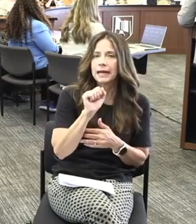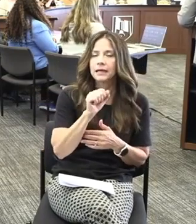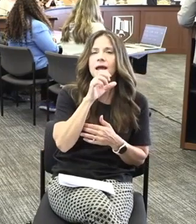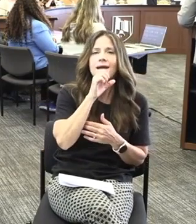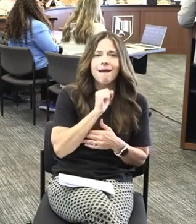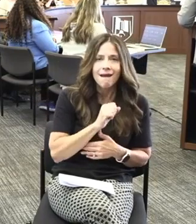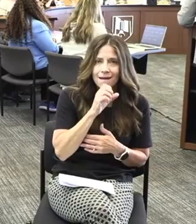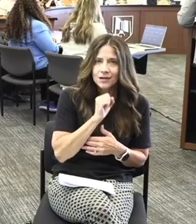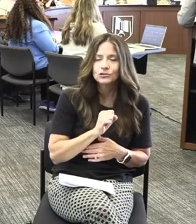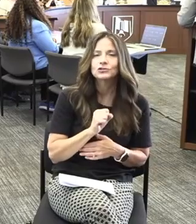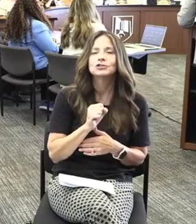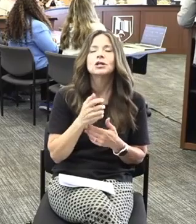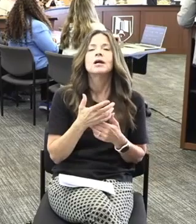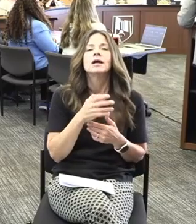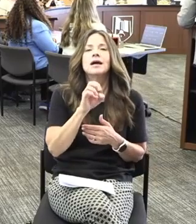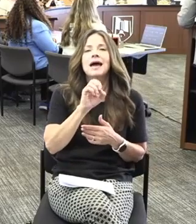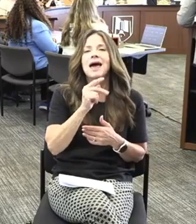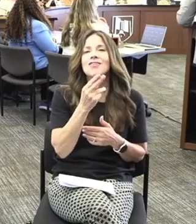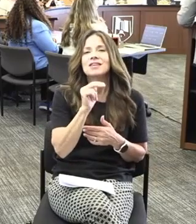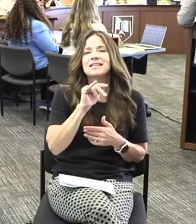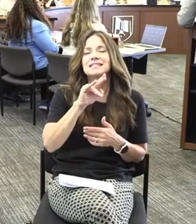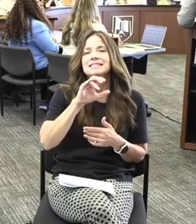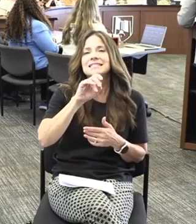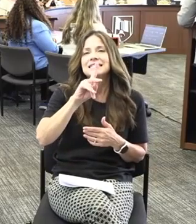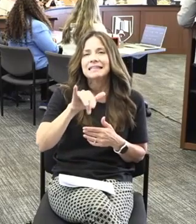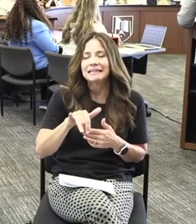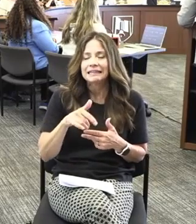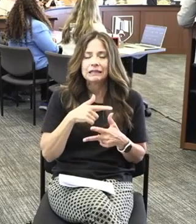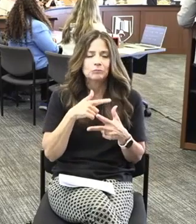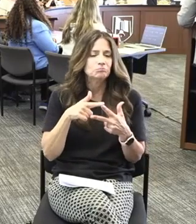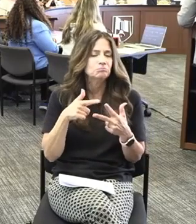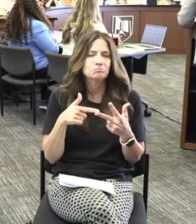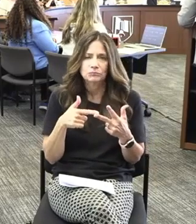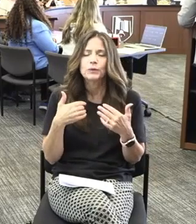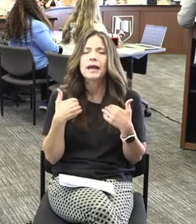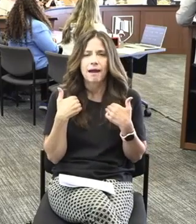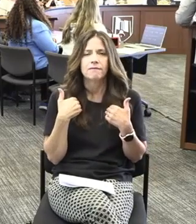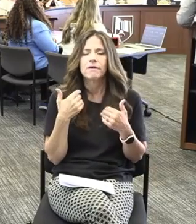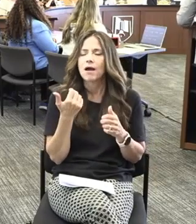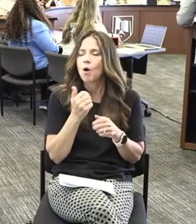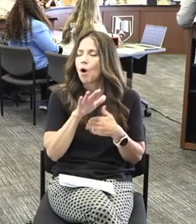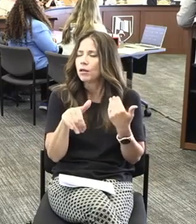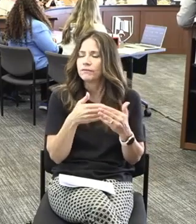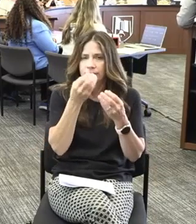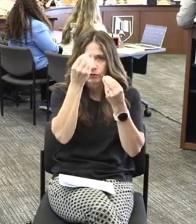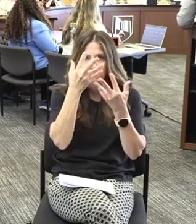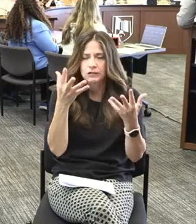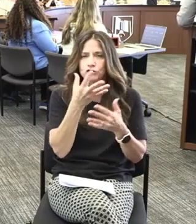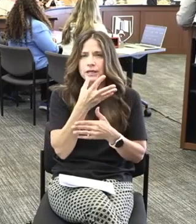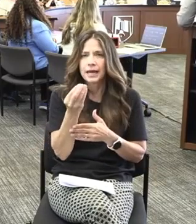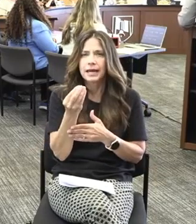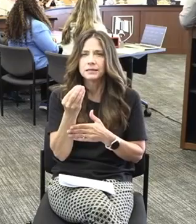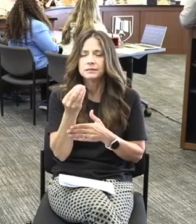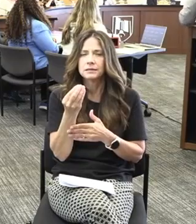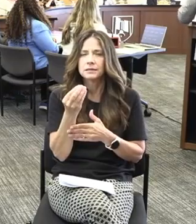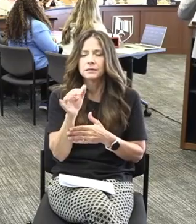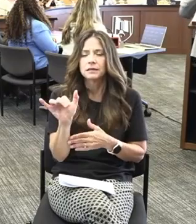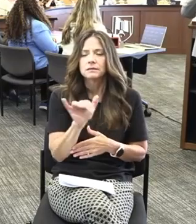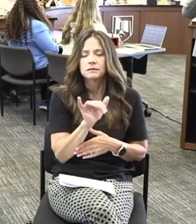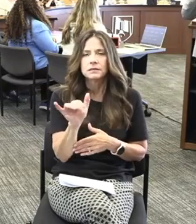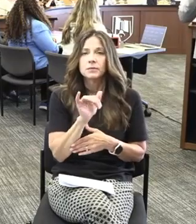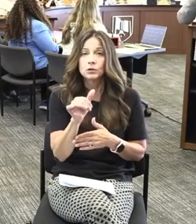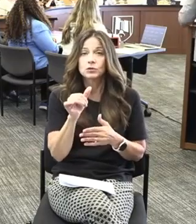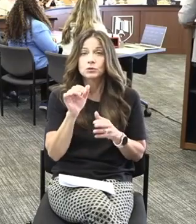ethnicity. And so that's the FTE numbers that I'm sharing in terms of overall. And I know that similar to the reports